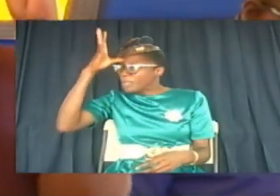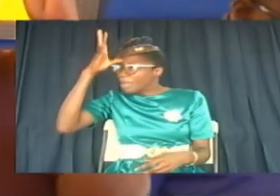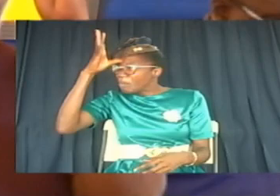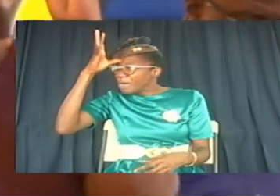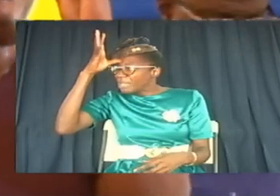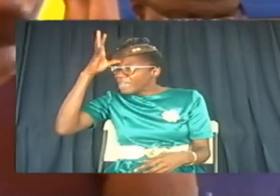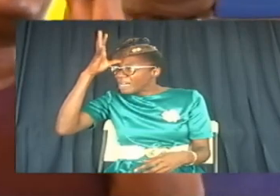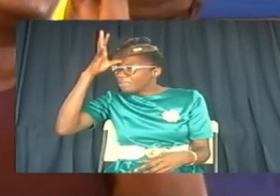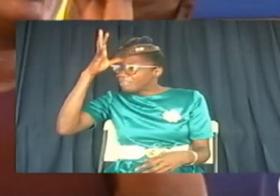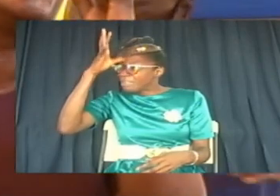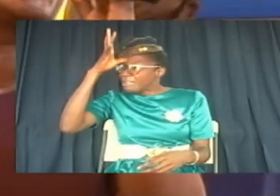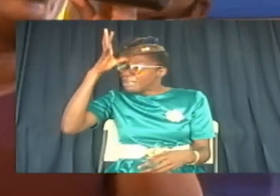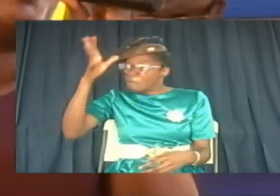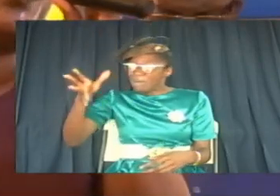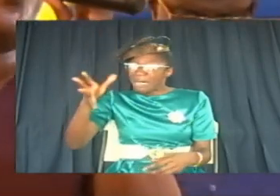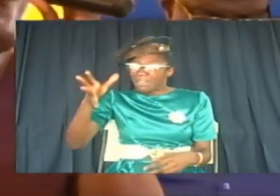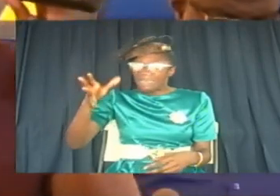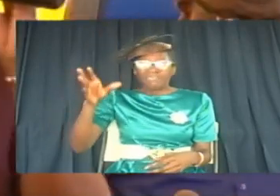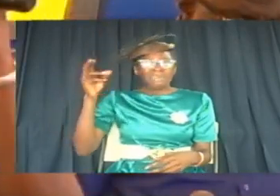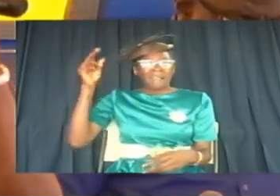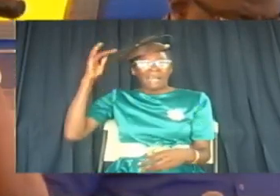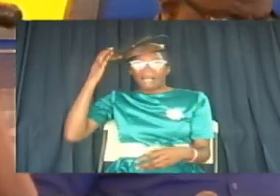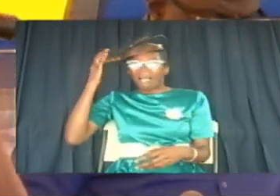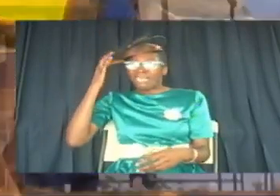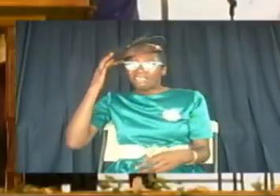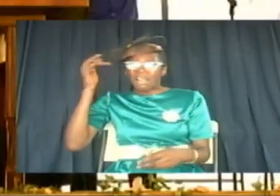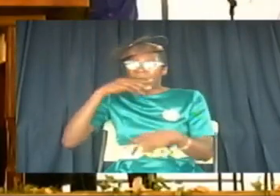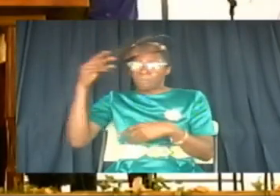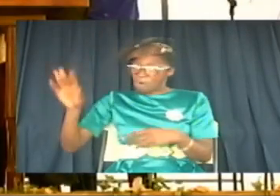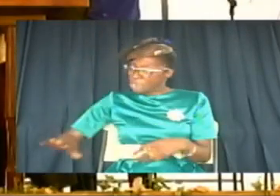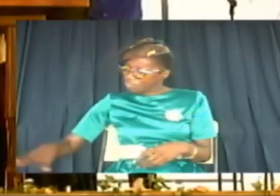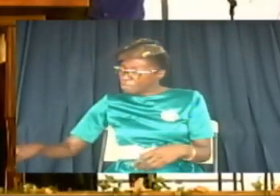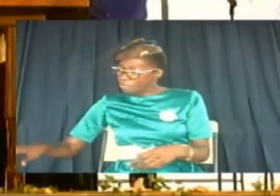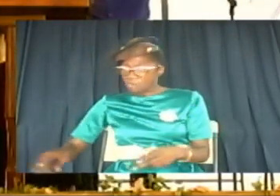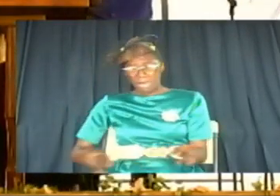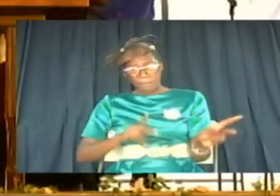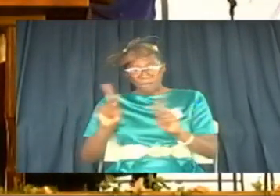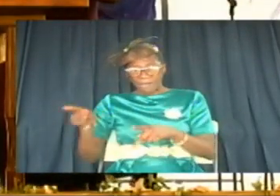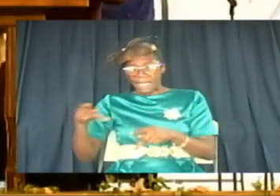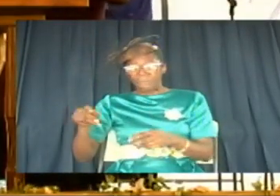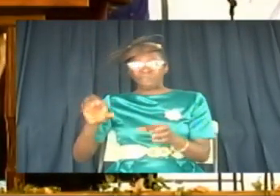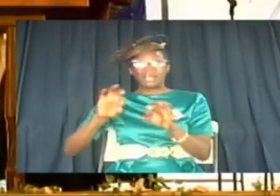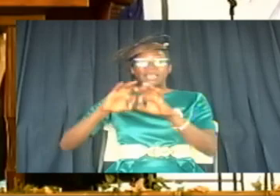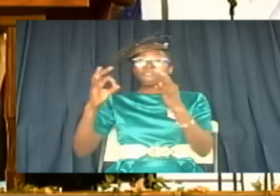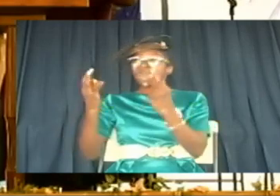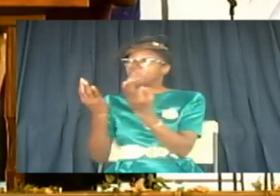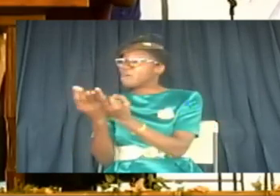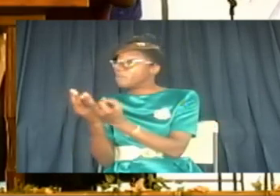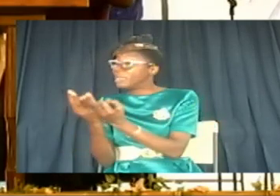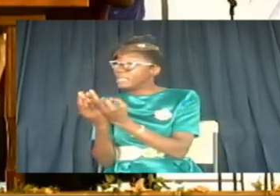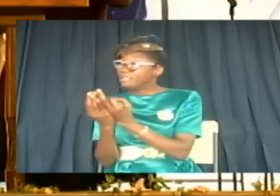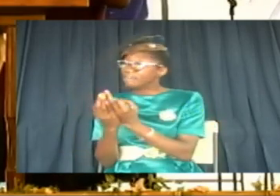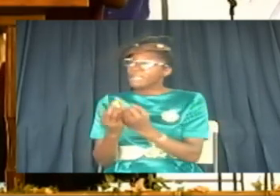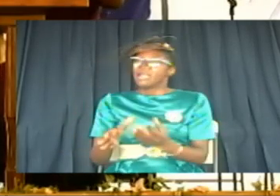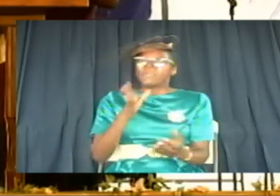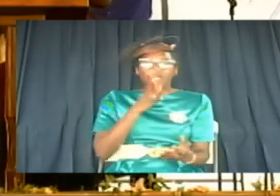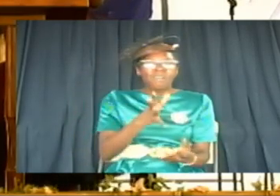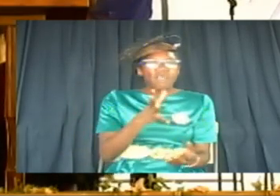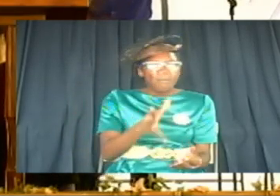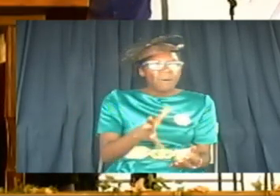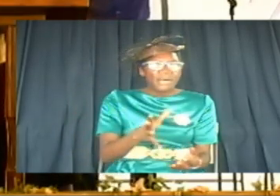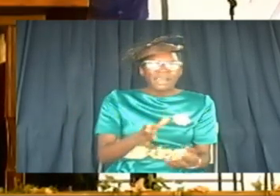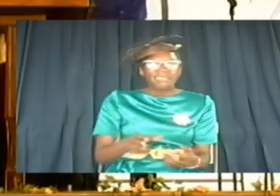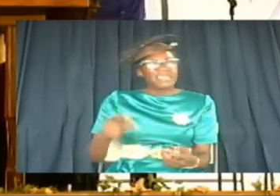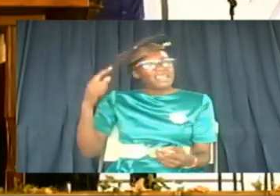are fathers, God, that is concerned about how will they provide for their families. There are grandmothers, God, that are concerned,